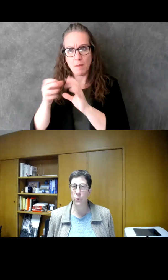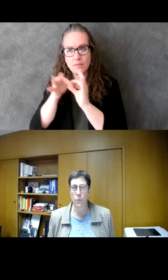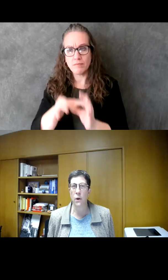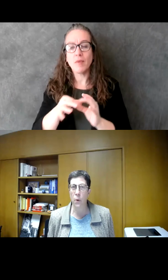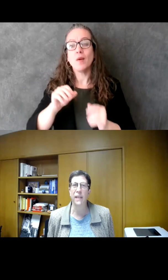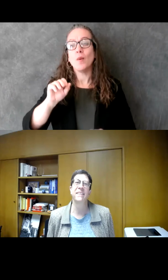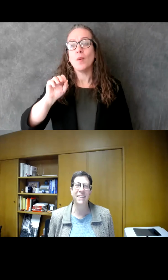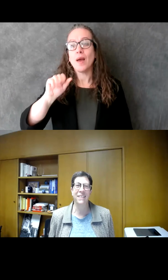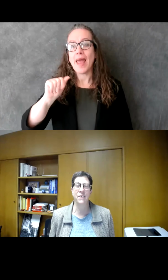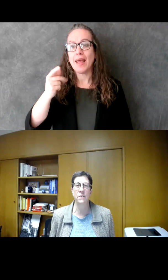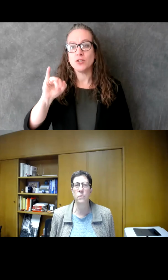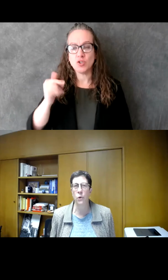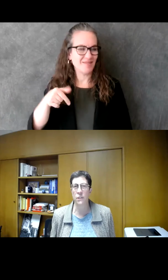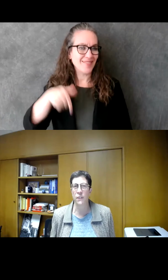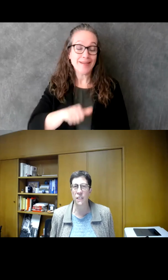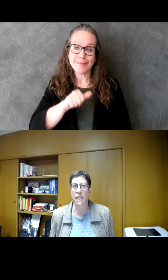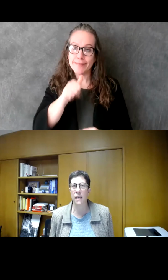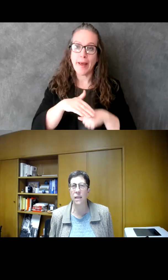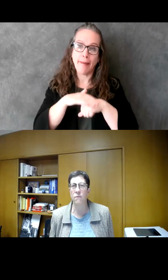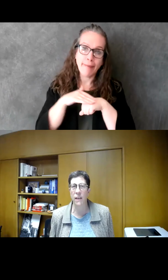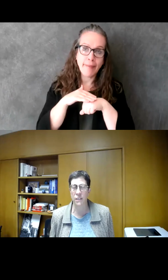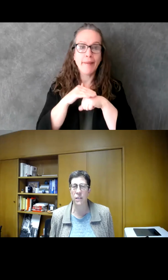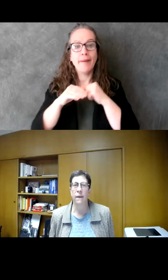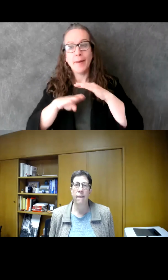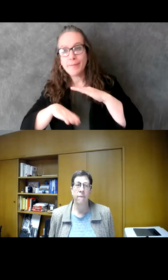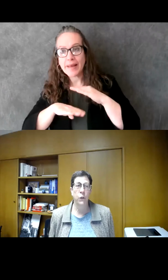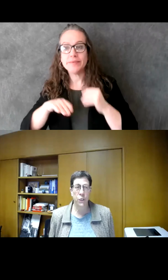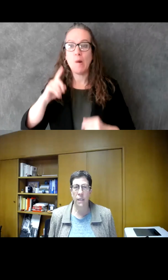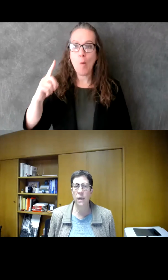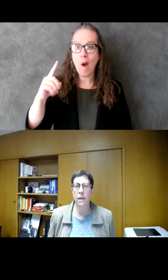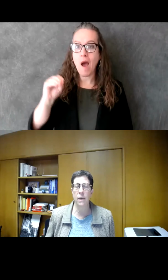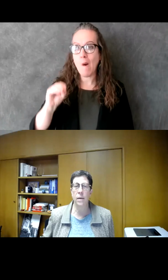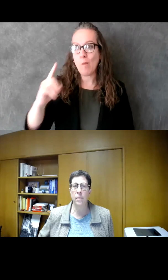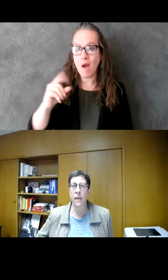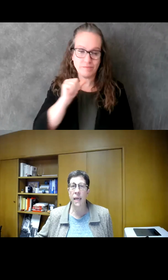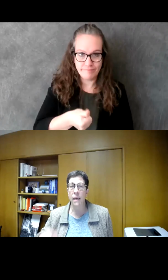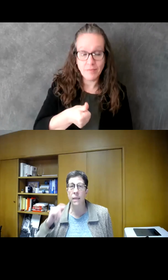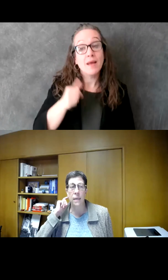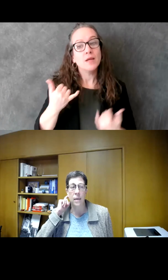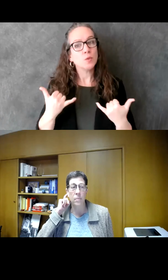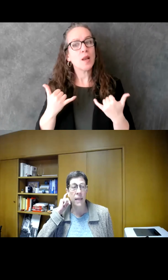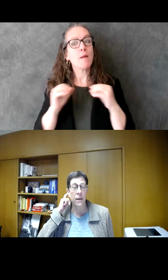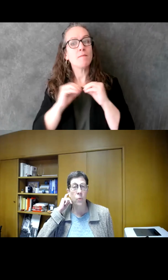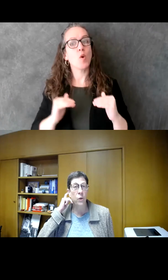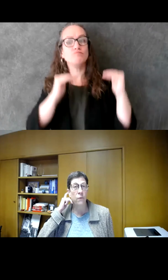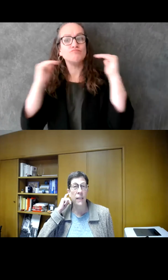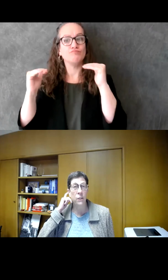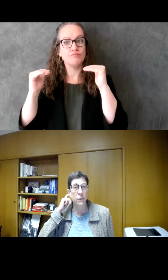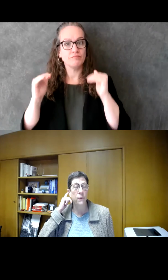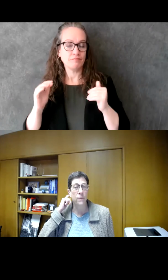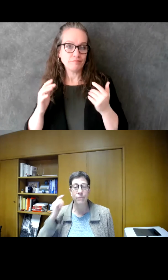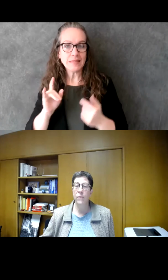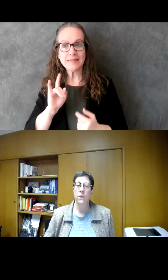Elder Abuse 101. This is a more sophisticated, advanced version, and I hope you'll find